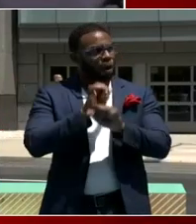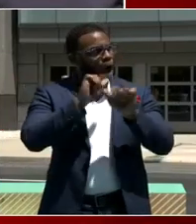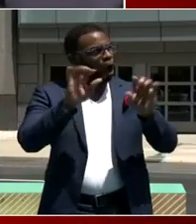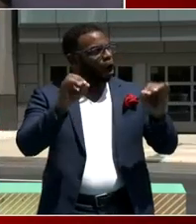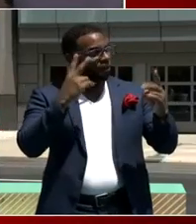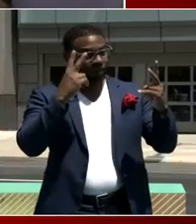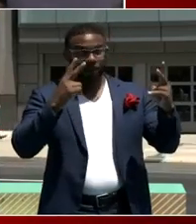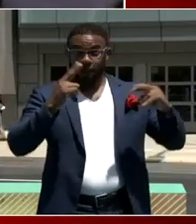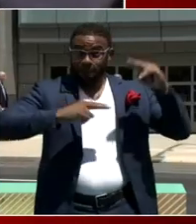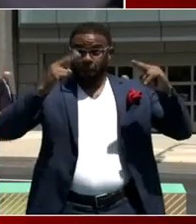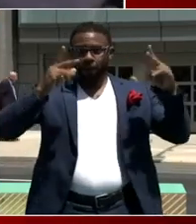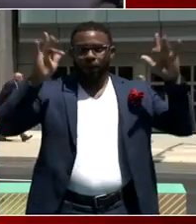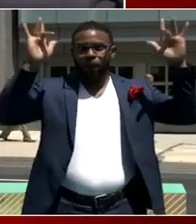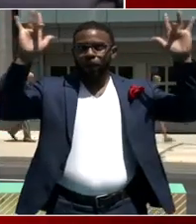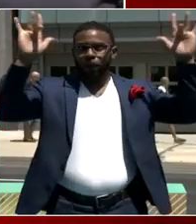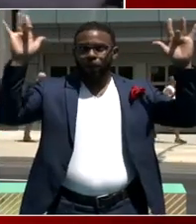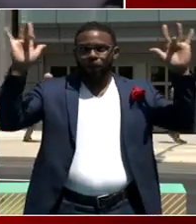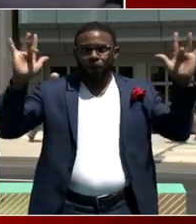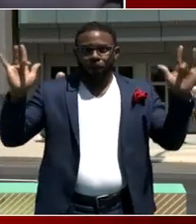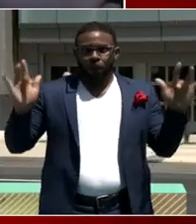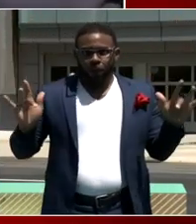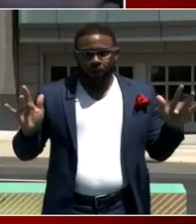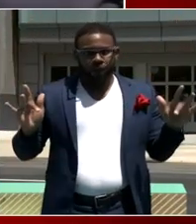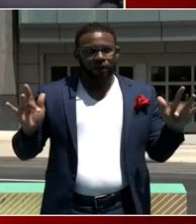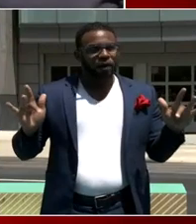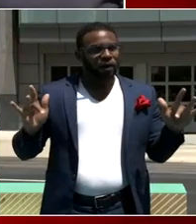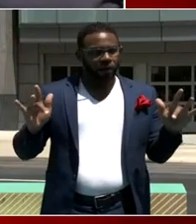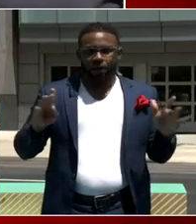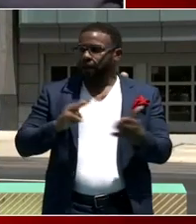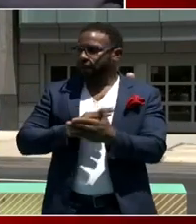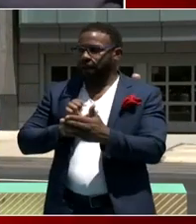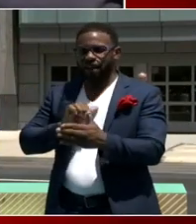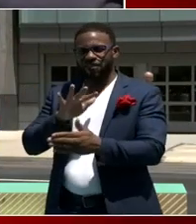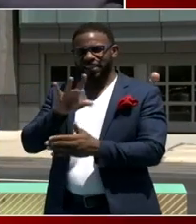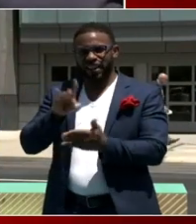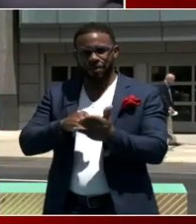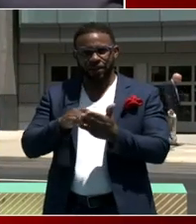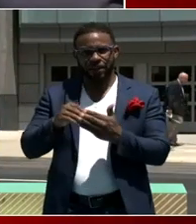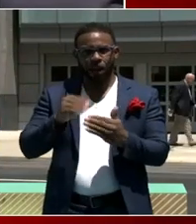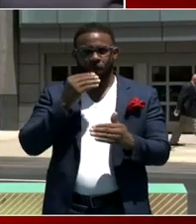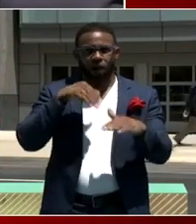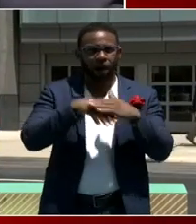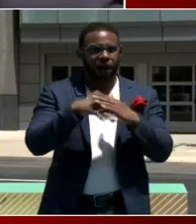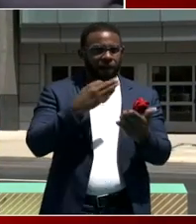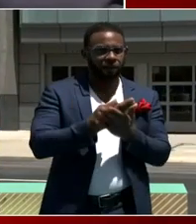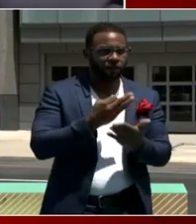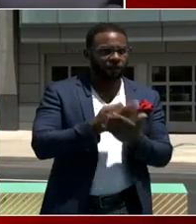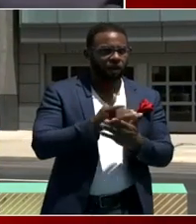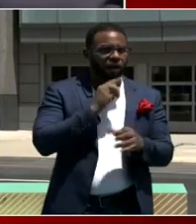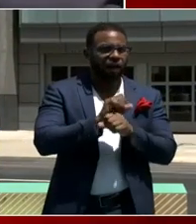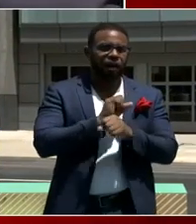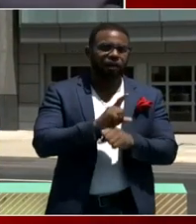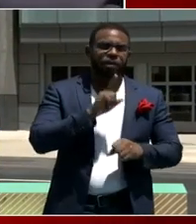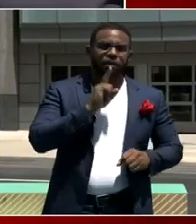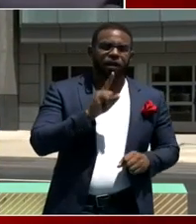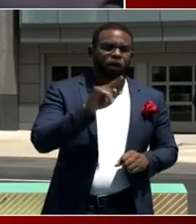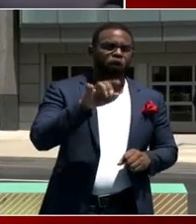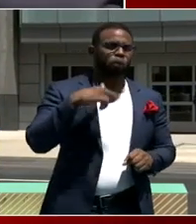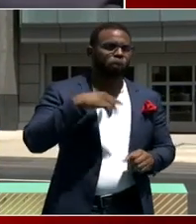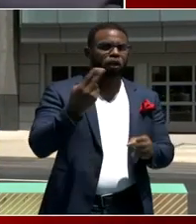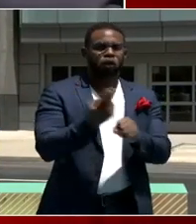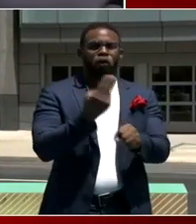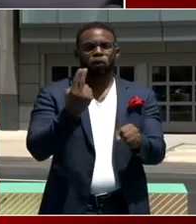around us. But Mayor Bowser also has a $58 million Food Access Fund. That Food Access Fund would actually be the tool